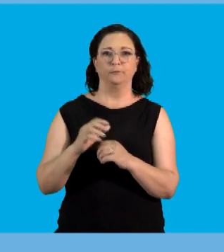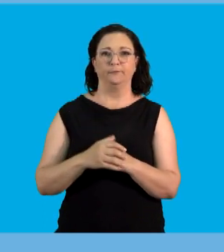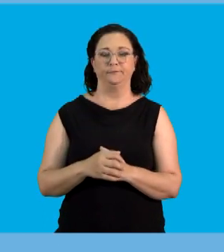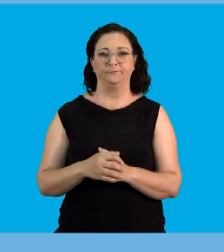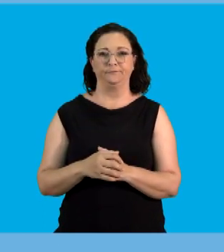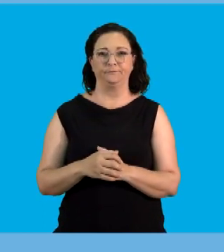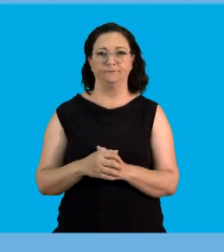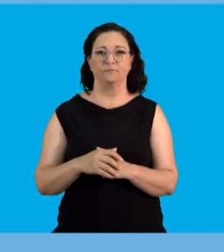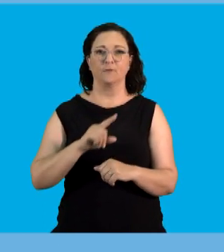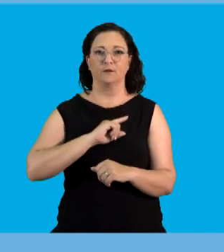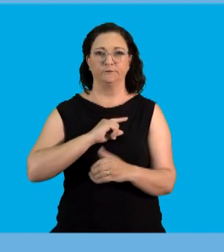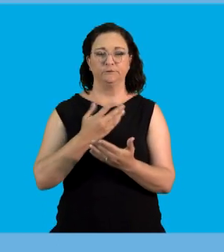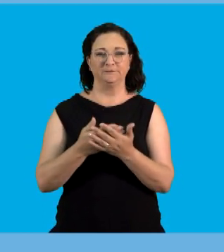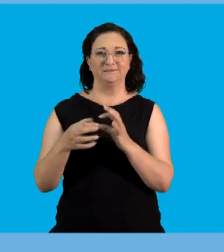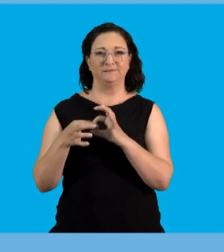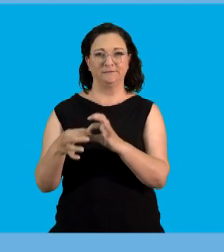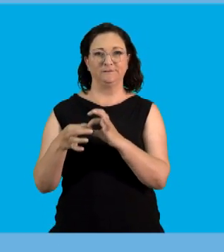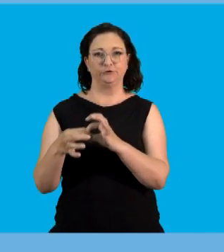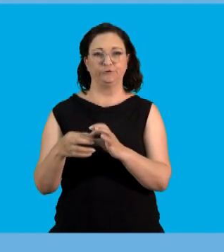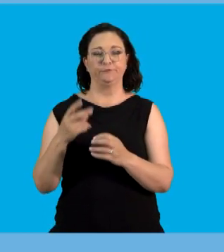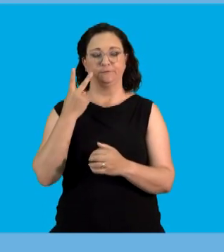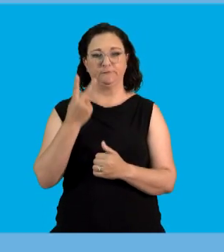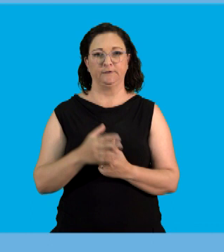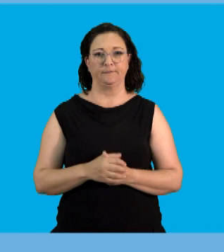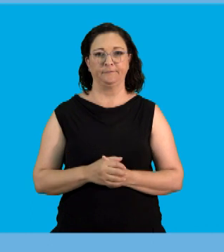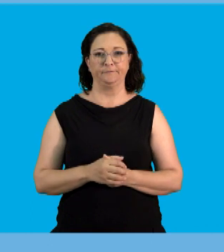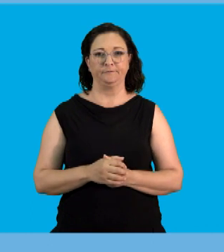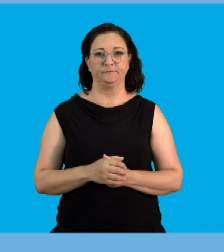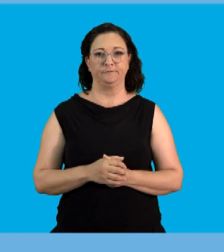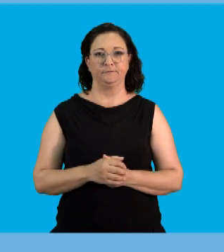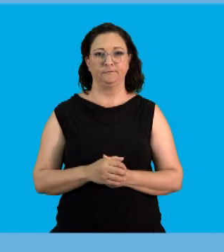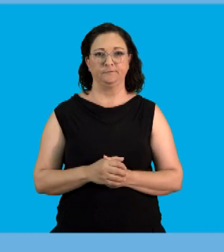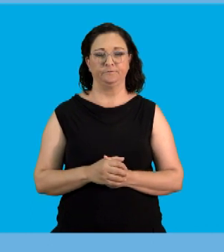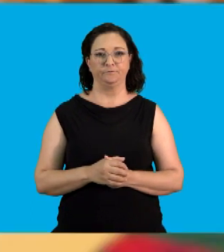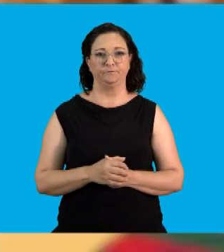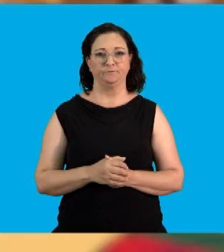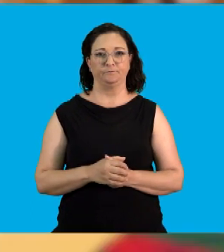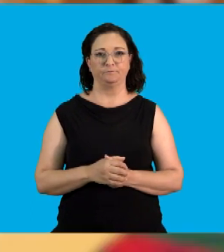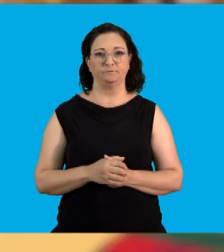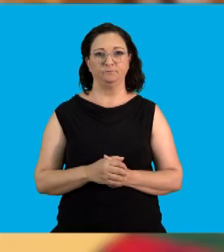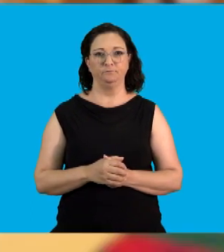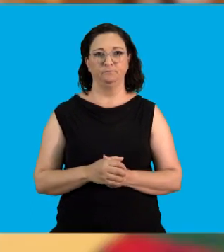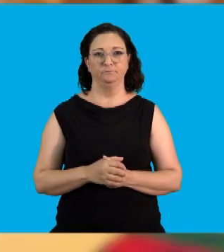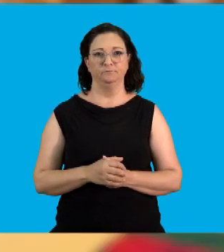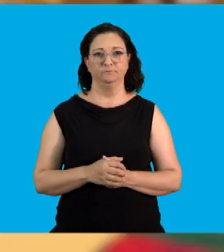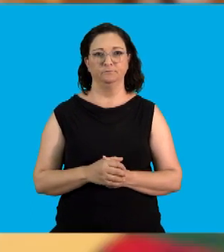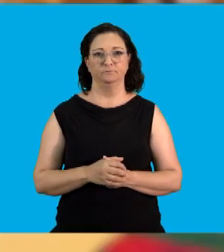container, they increase, and with also a large amount of force between the two. So then,